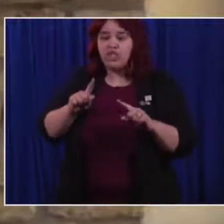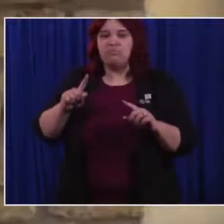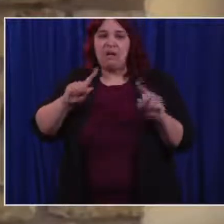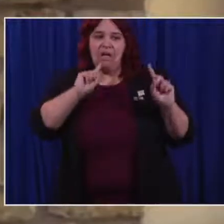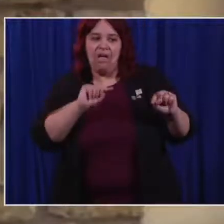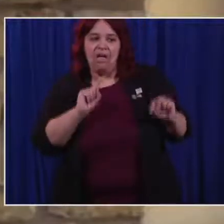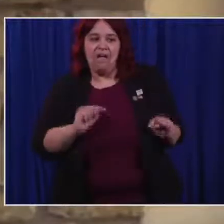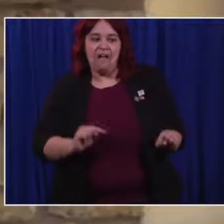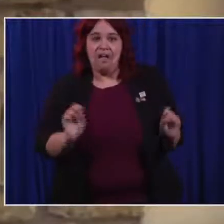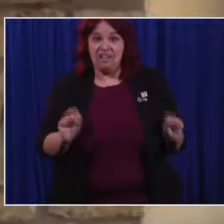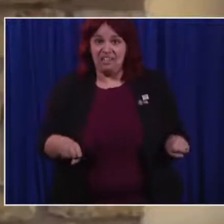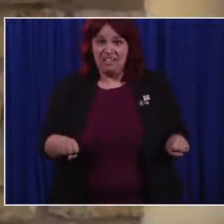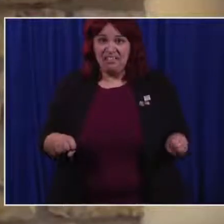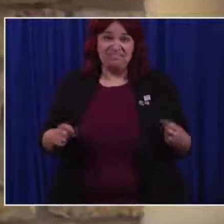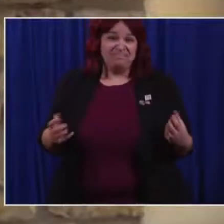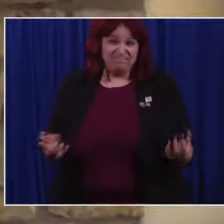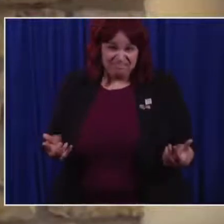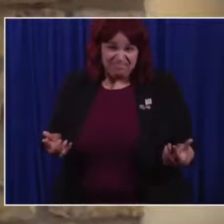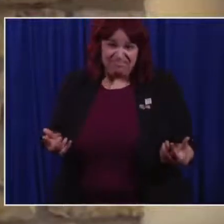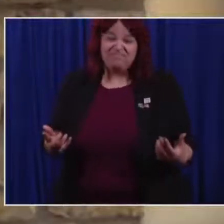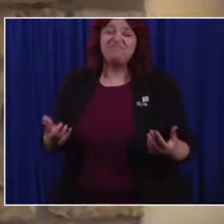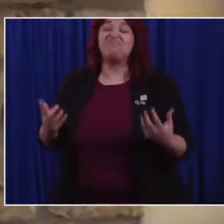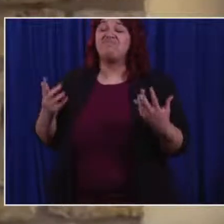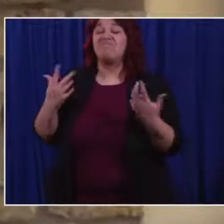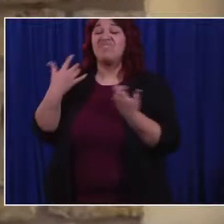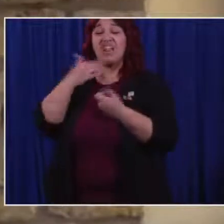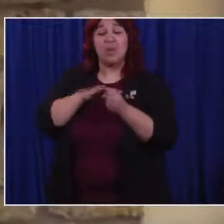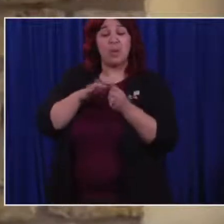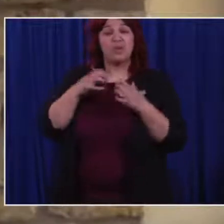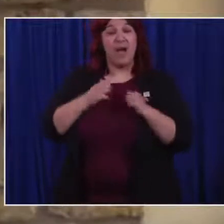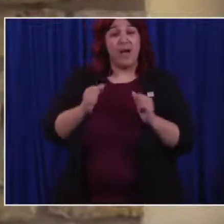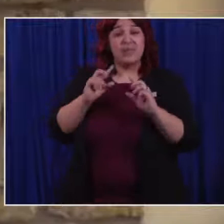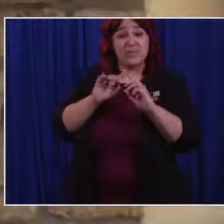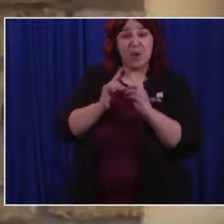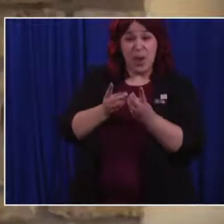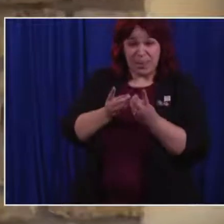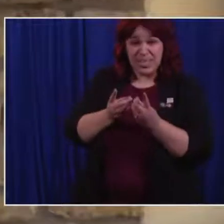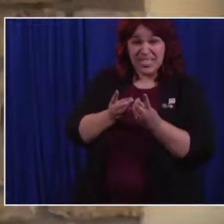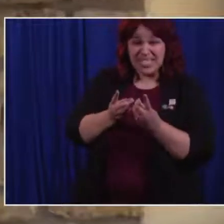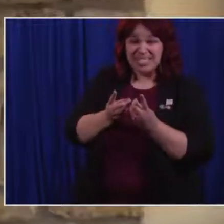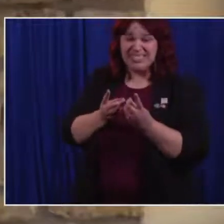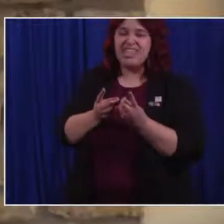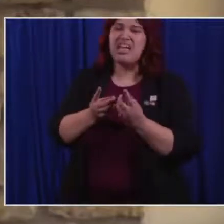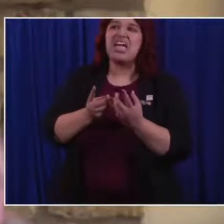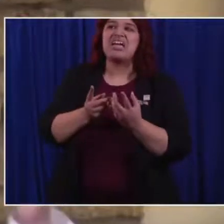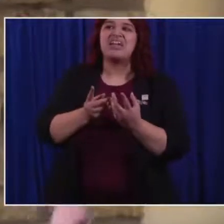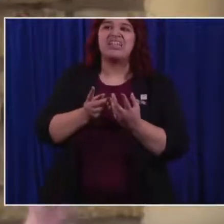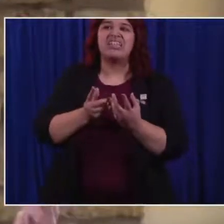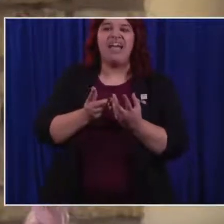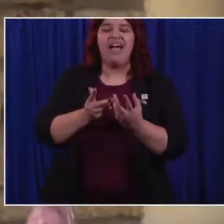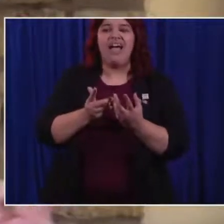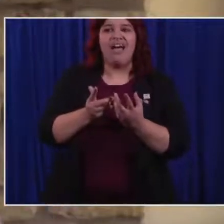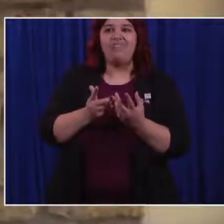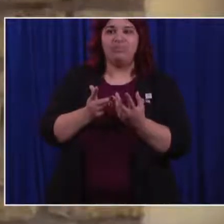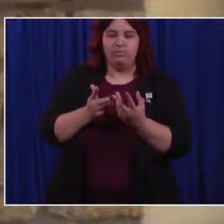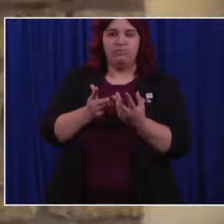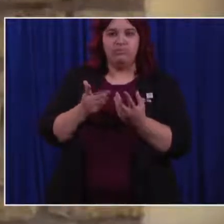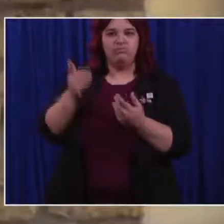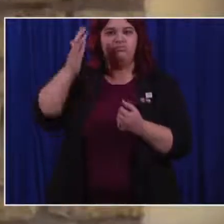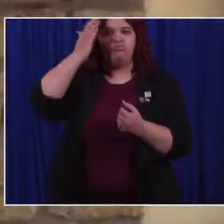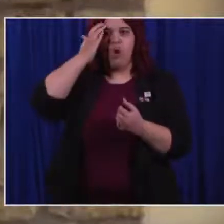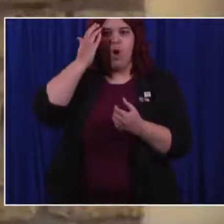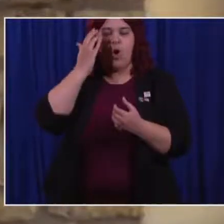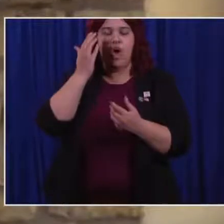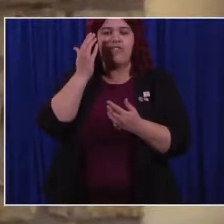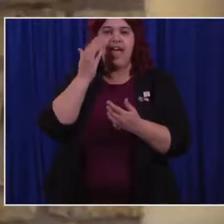think, if you talk to our local health departments and talk to our team, messaging is important, but our